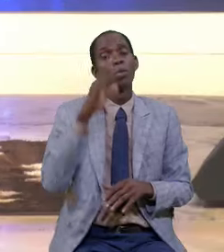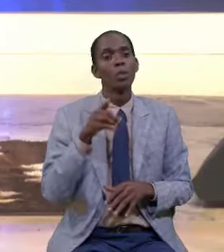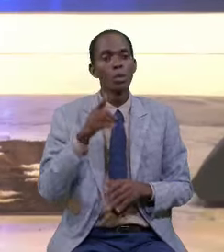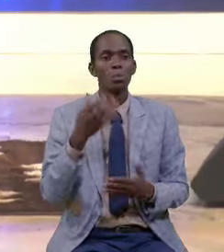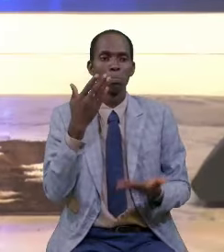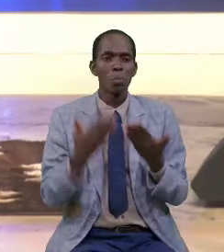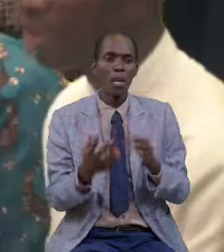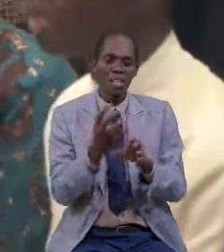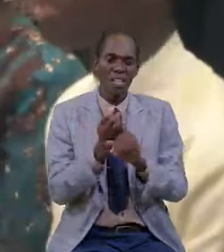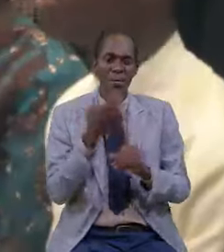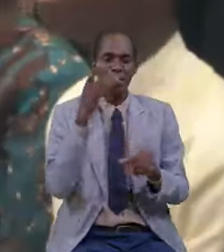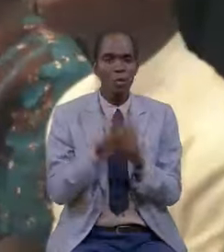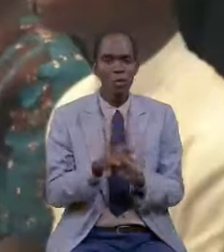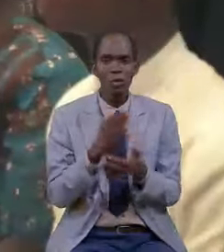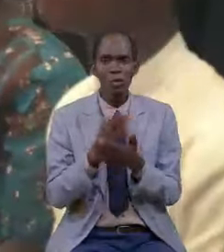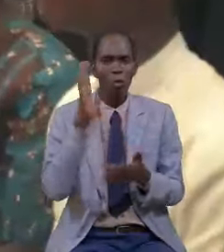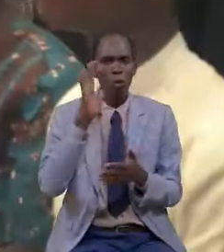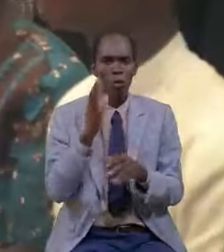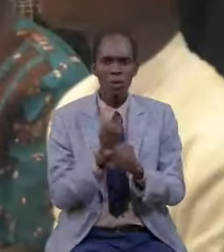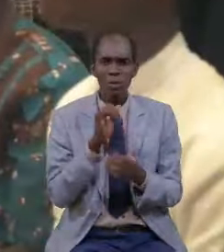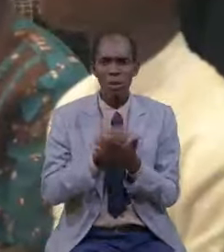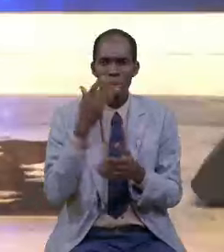Somebody is receiving that promise tonight.